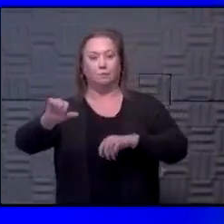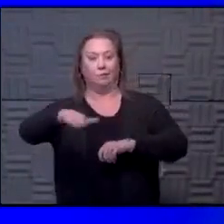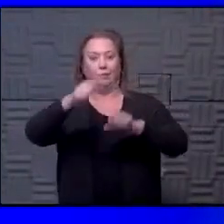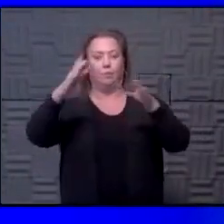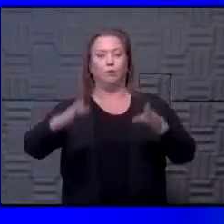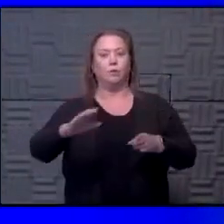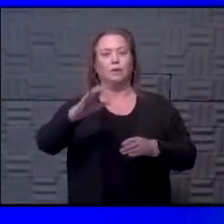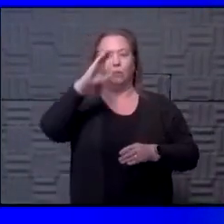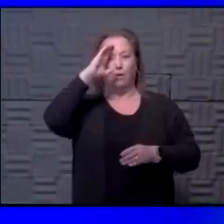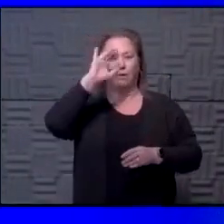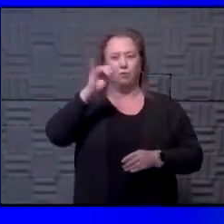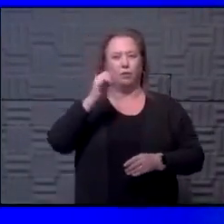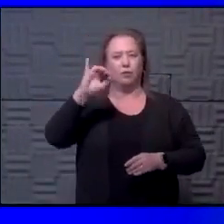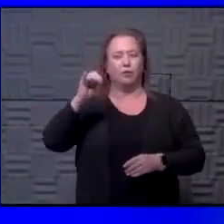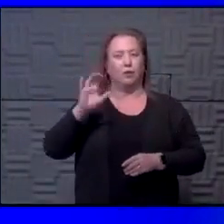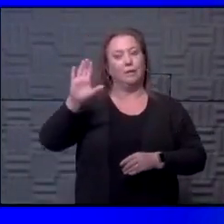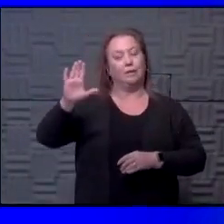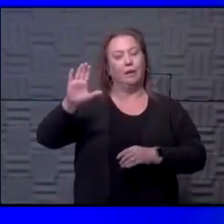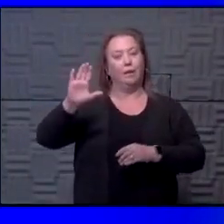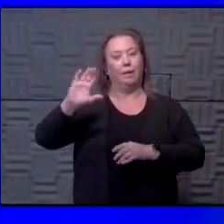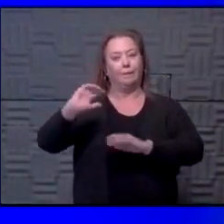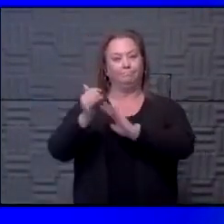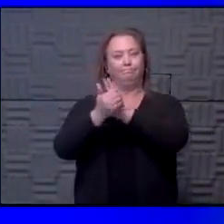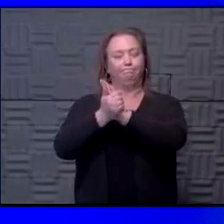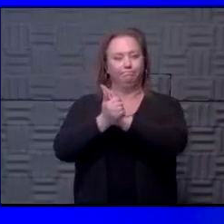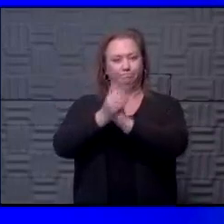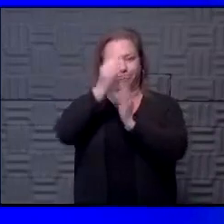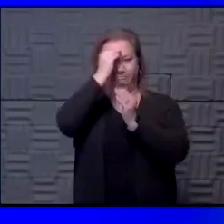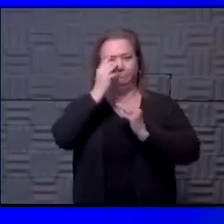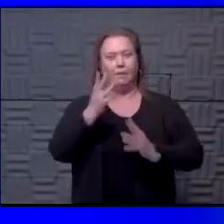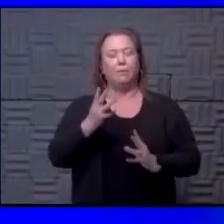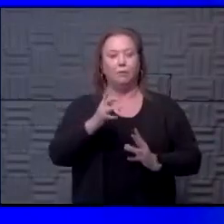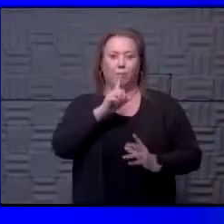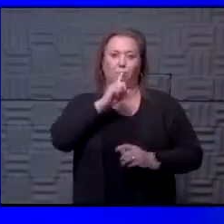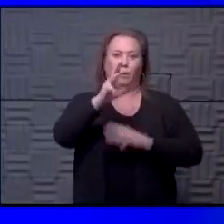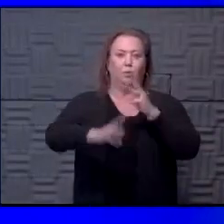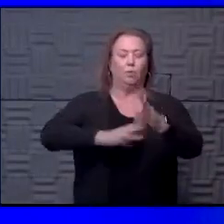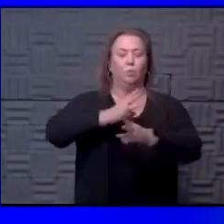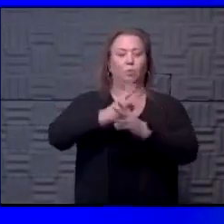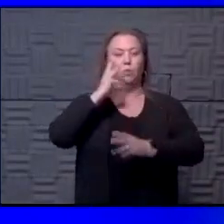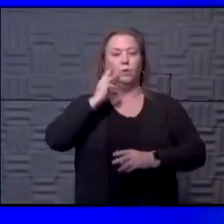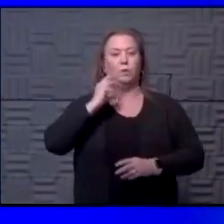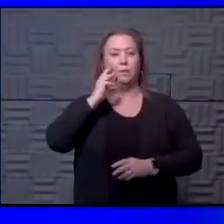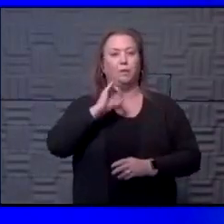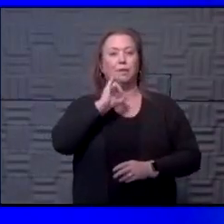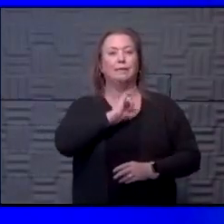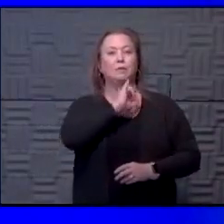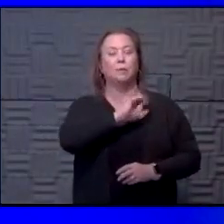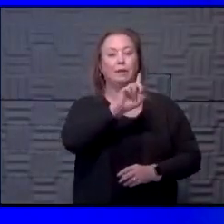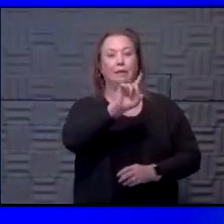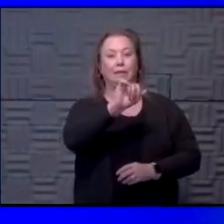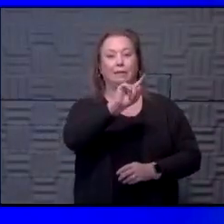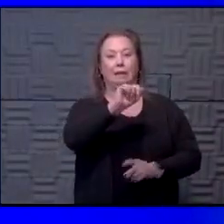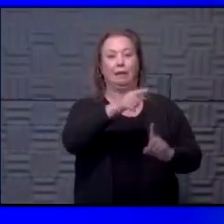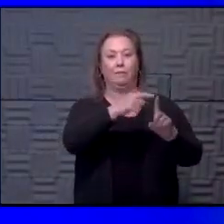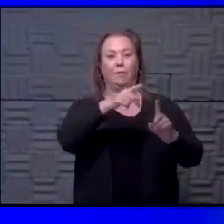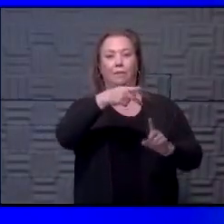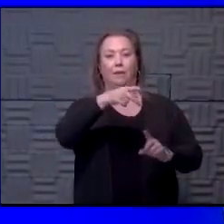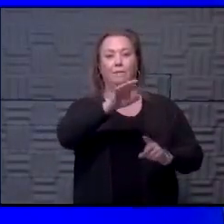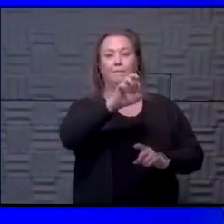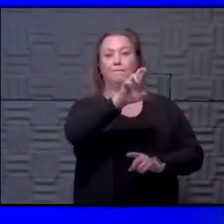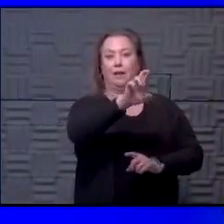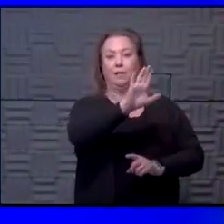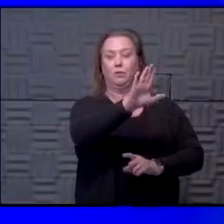the Johnson & Johnson addendum data and also the real-world experience with the Israeli data from the Pfizer vaccine